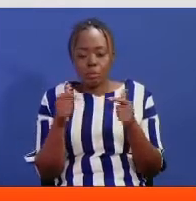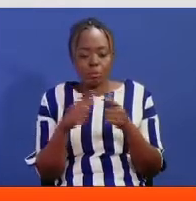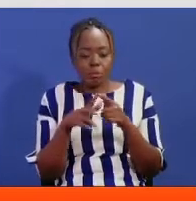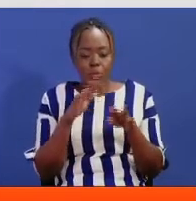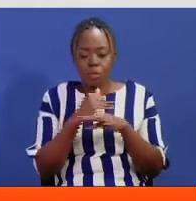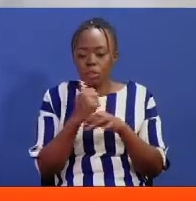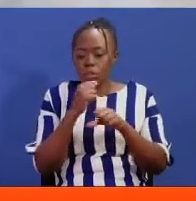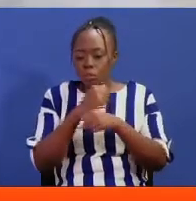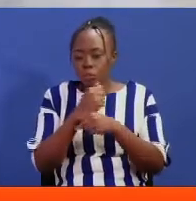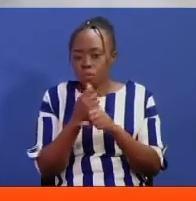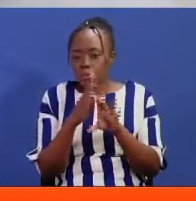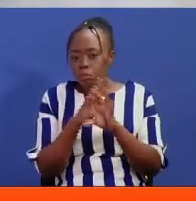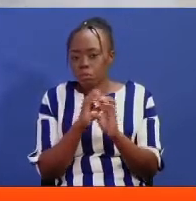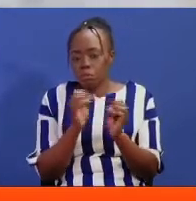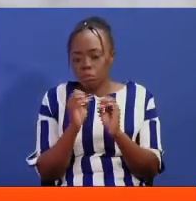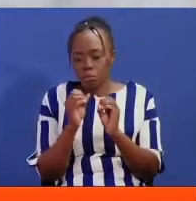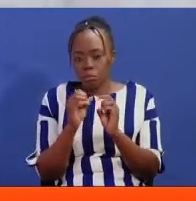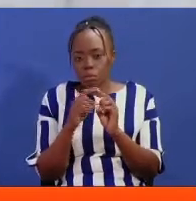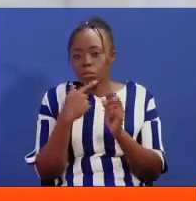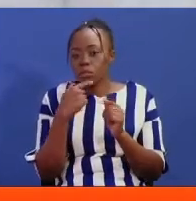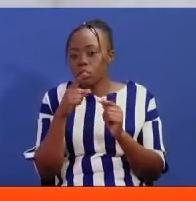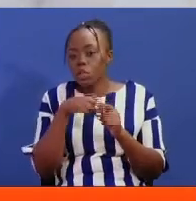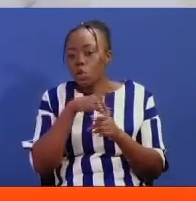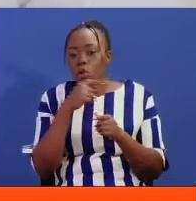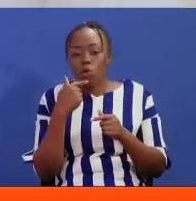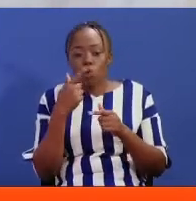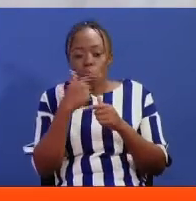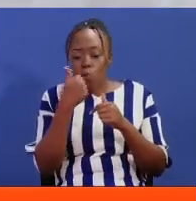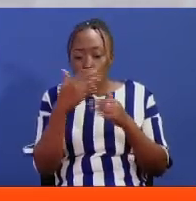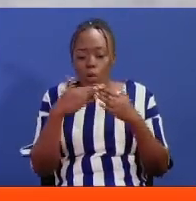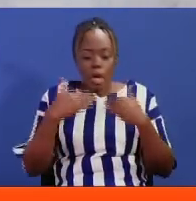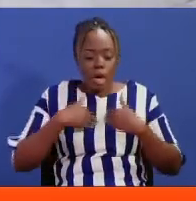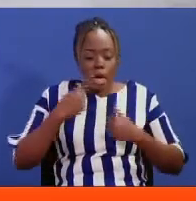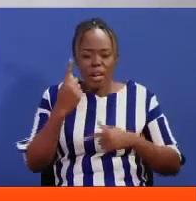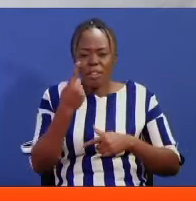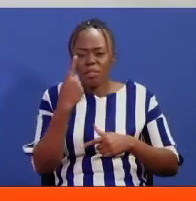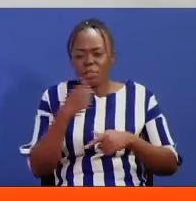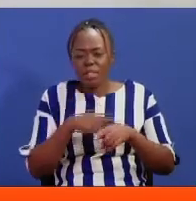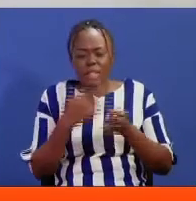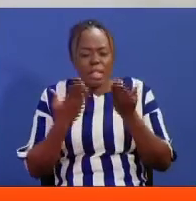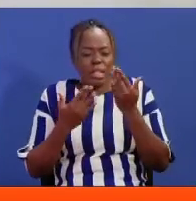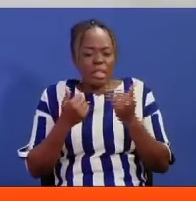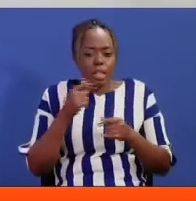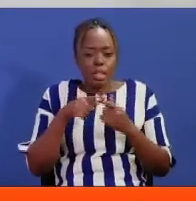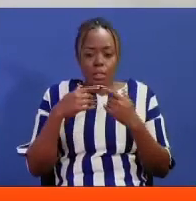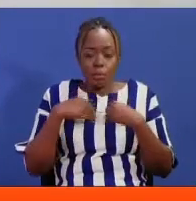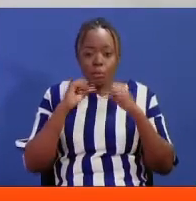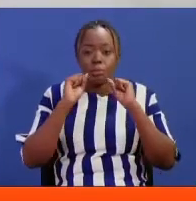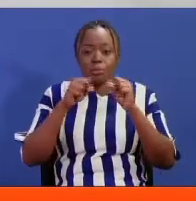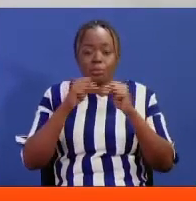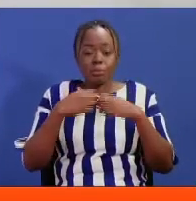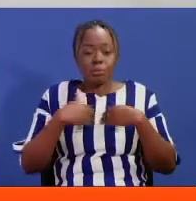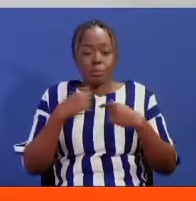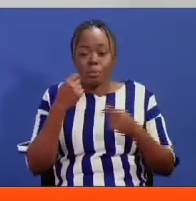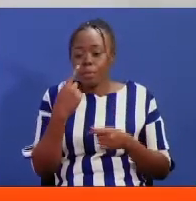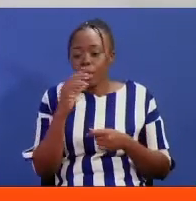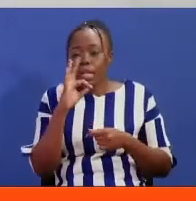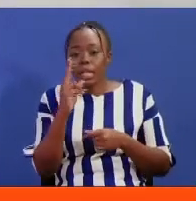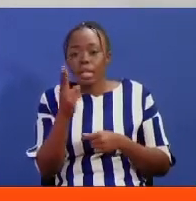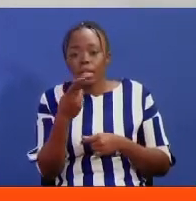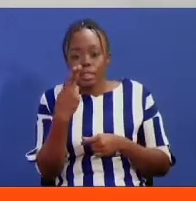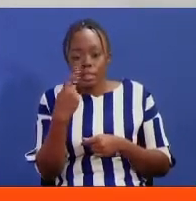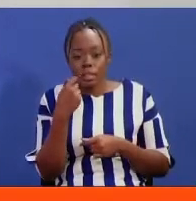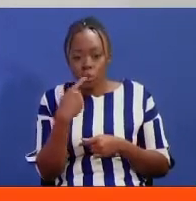done job. For those who have been given their first dose, the concern is whether they'll be able to get access to their second